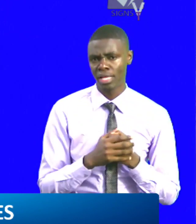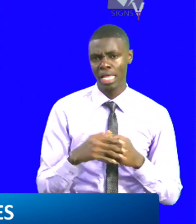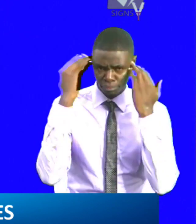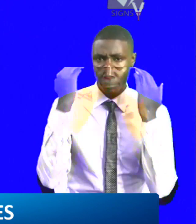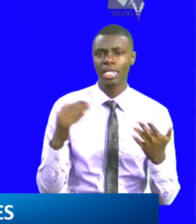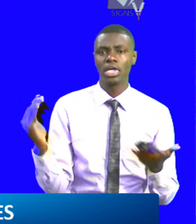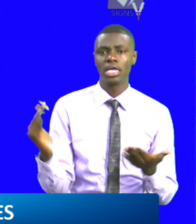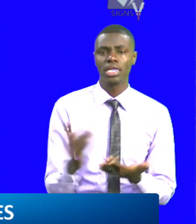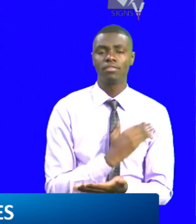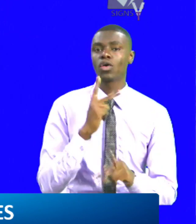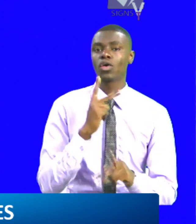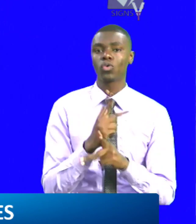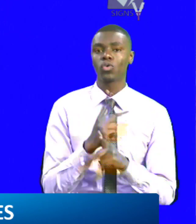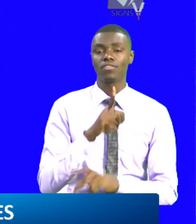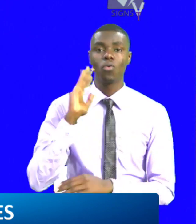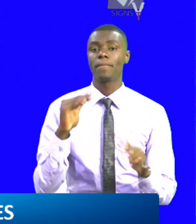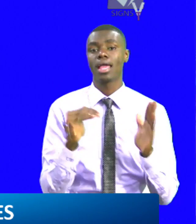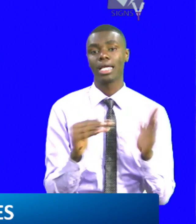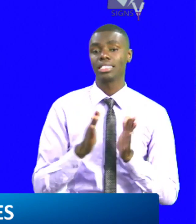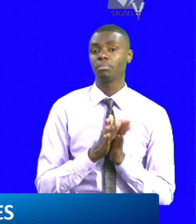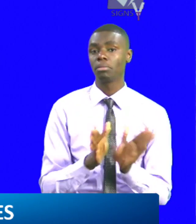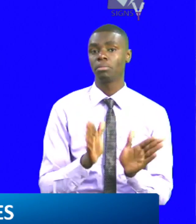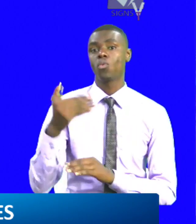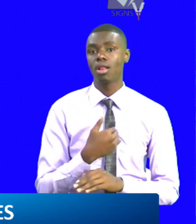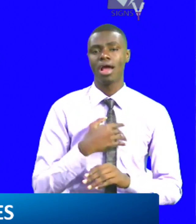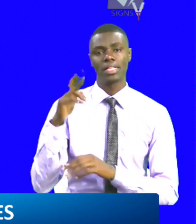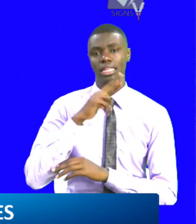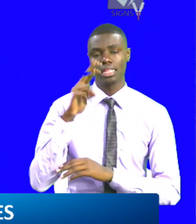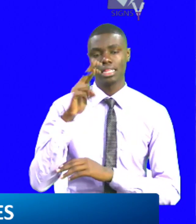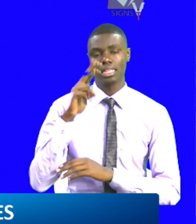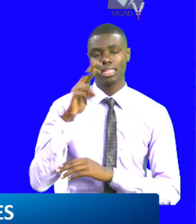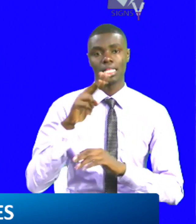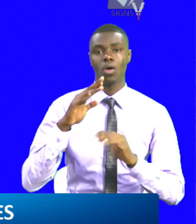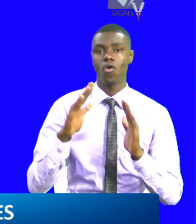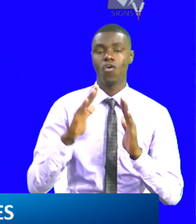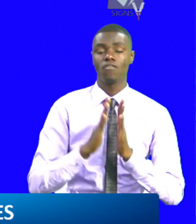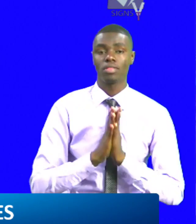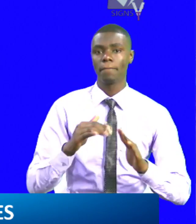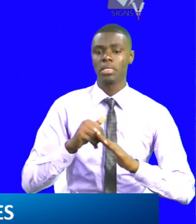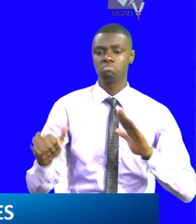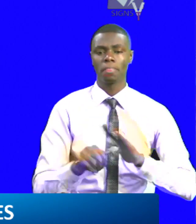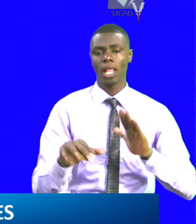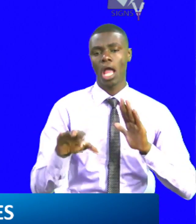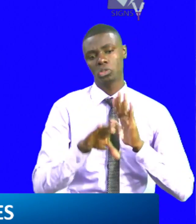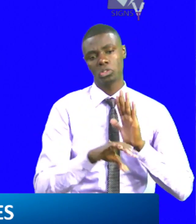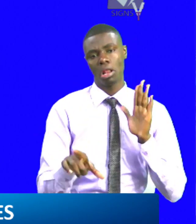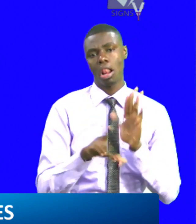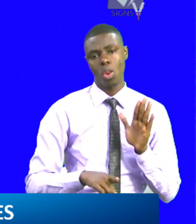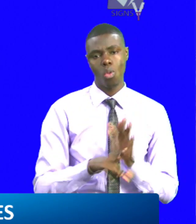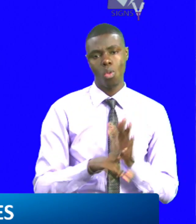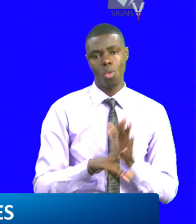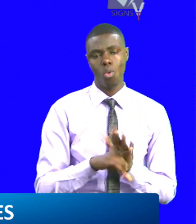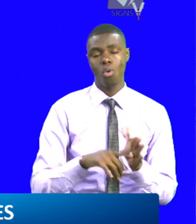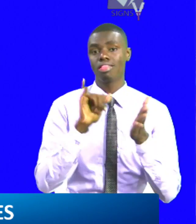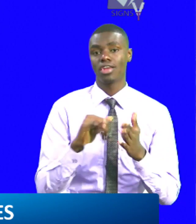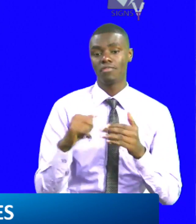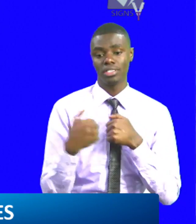during this crisis. The consequence of a protracted conflict in the Sudan will be grave for